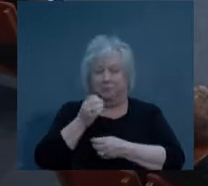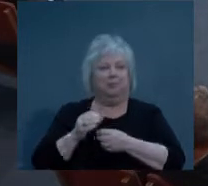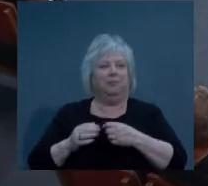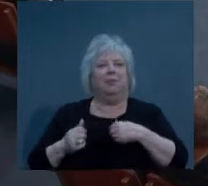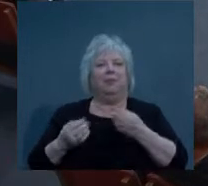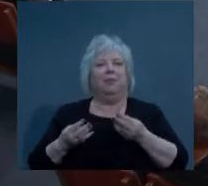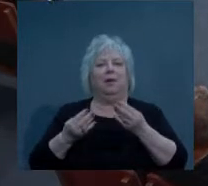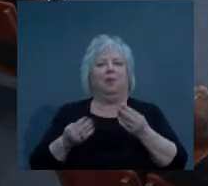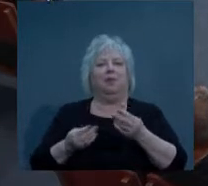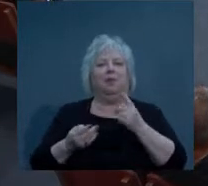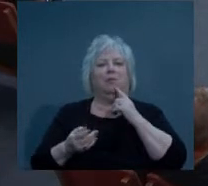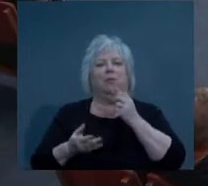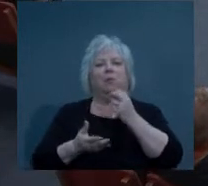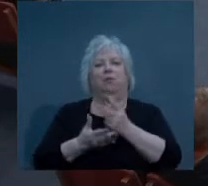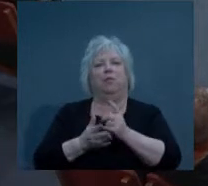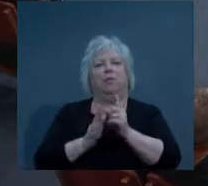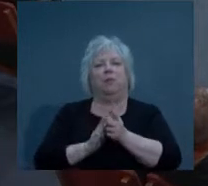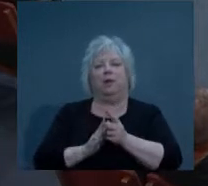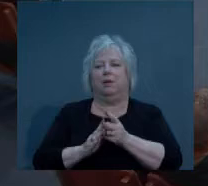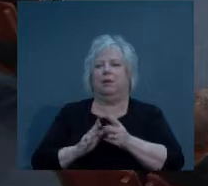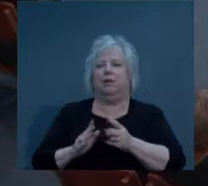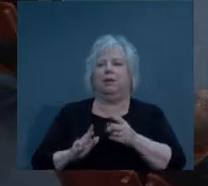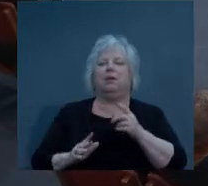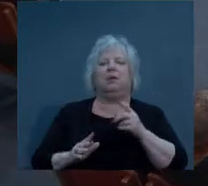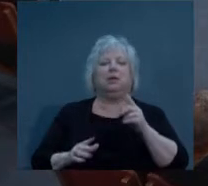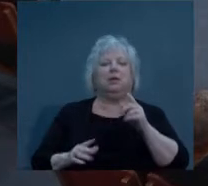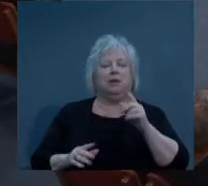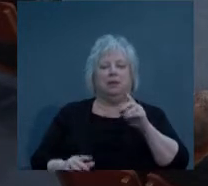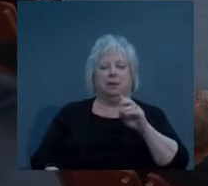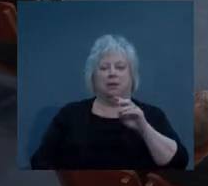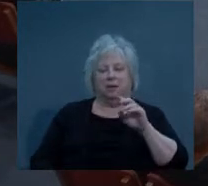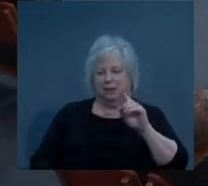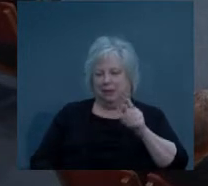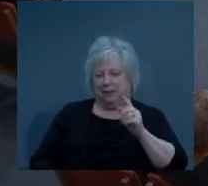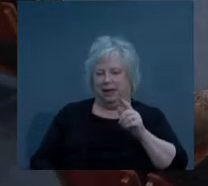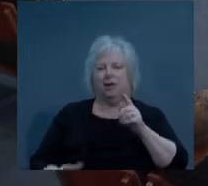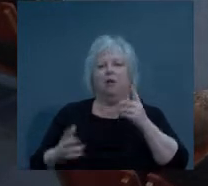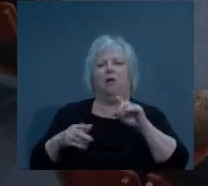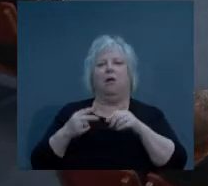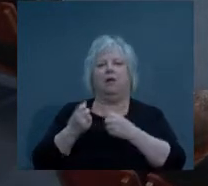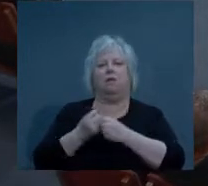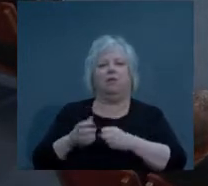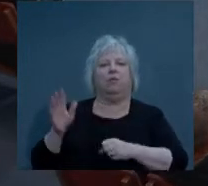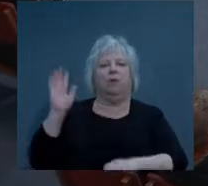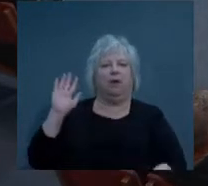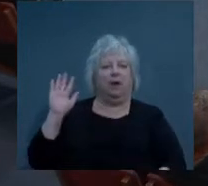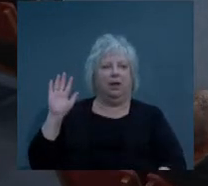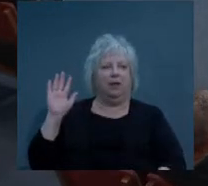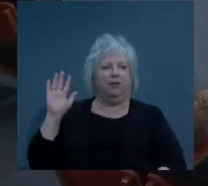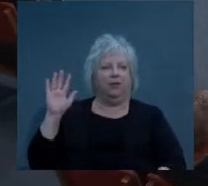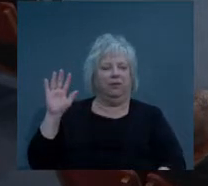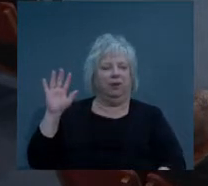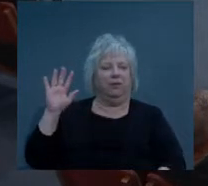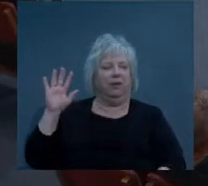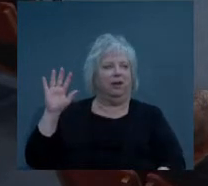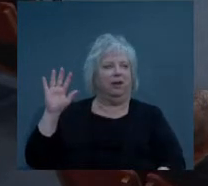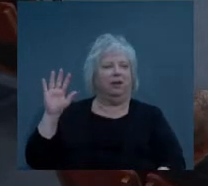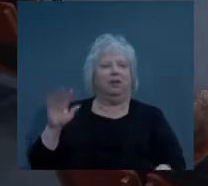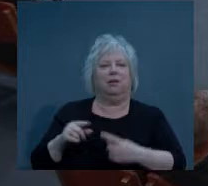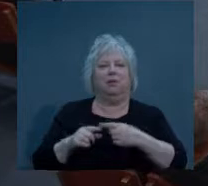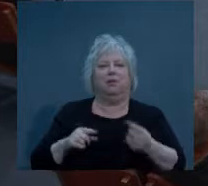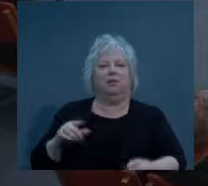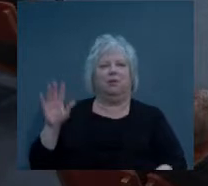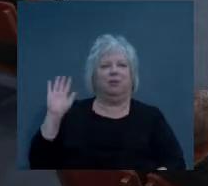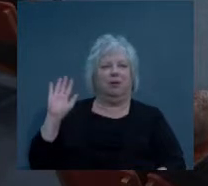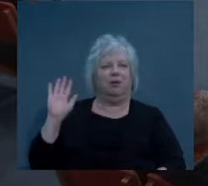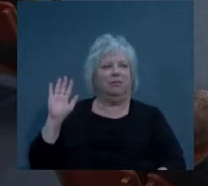I move for approval of the minutes. Is there a second? I second. All those in favor of approving the minutes, raise your right hand. Those